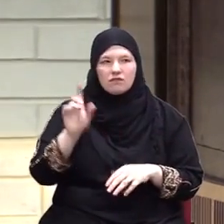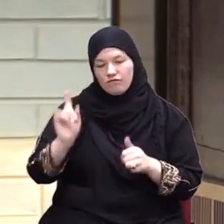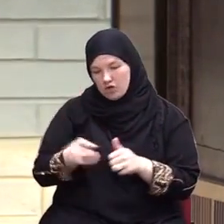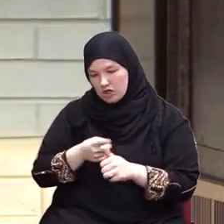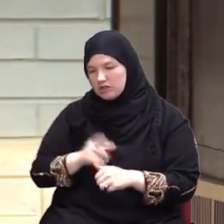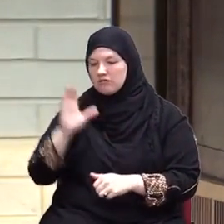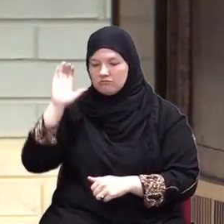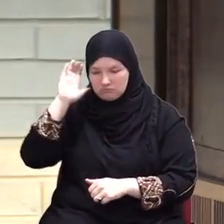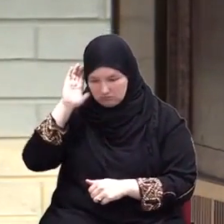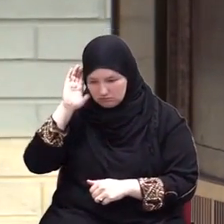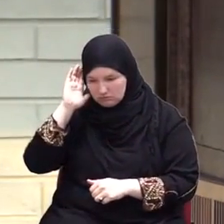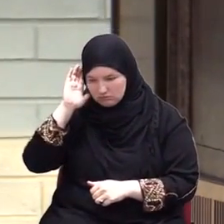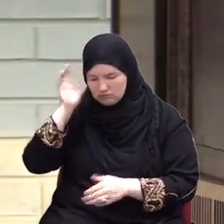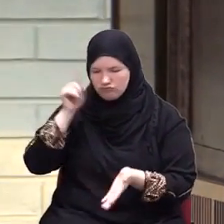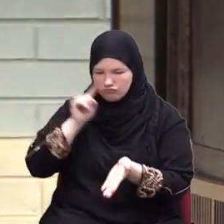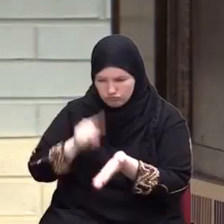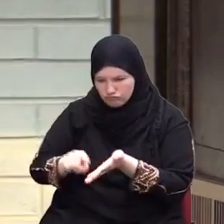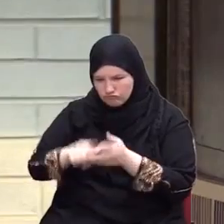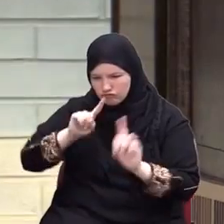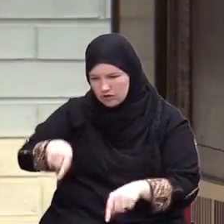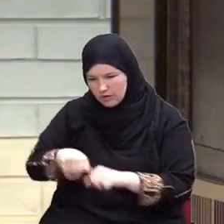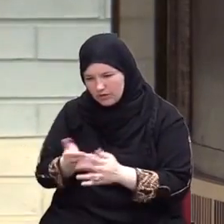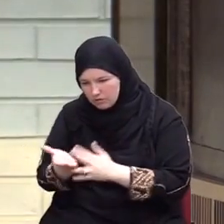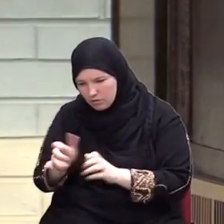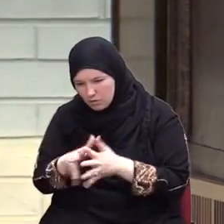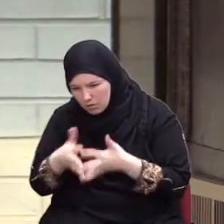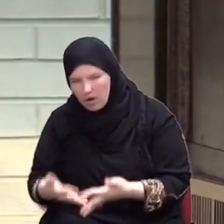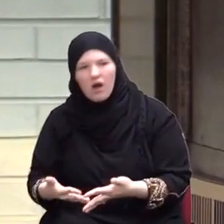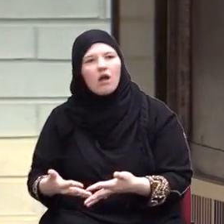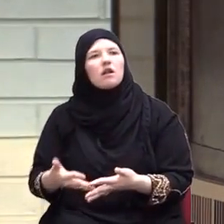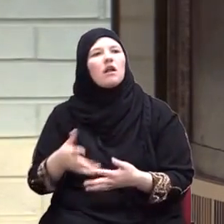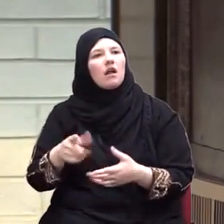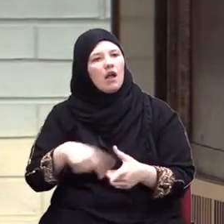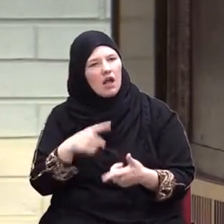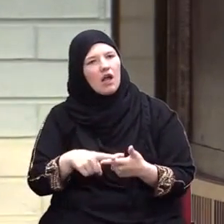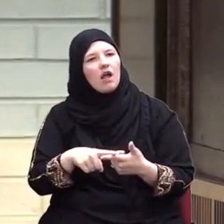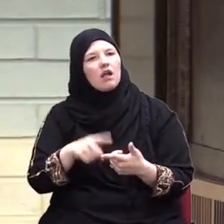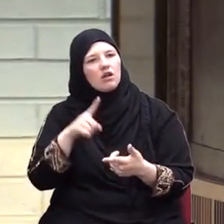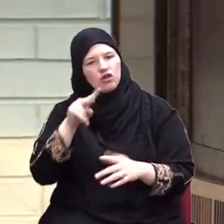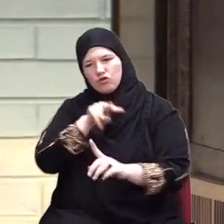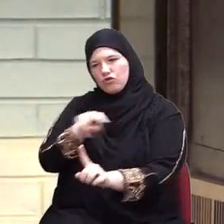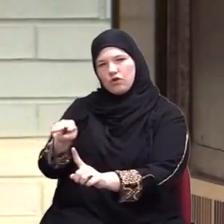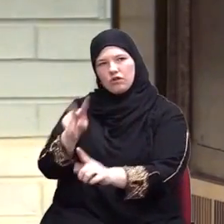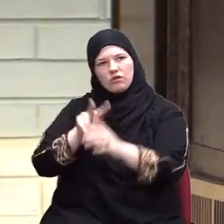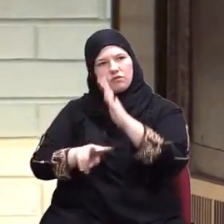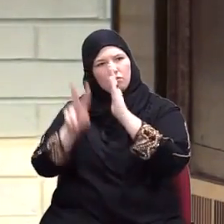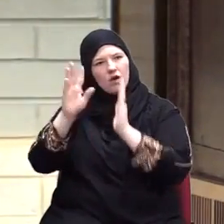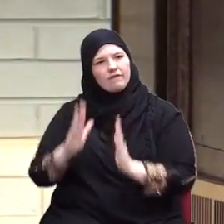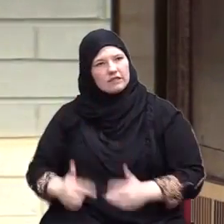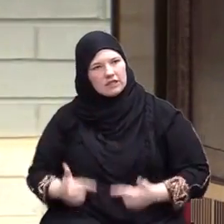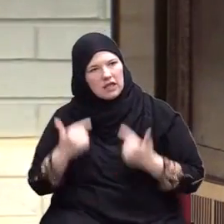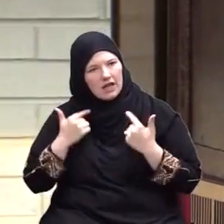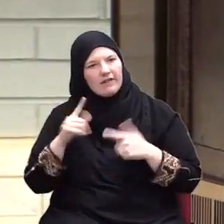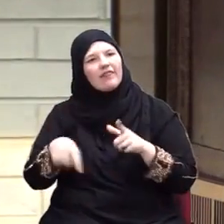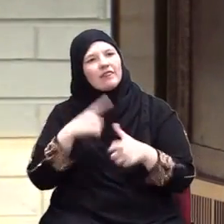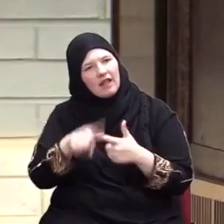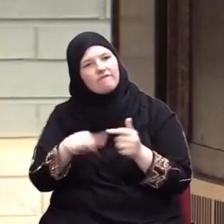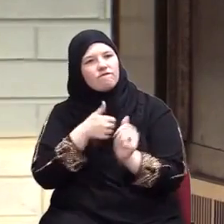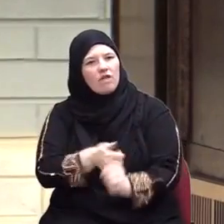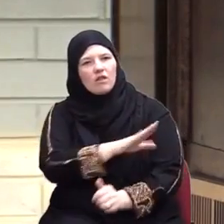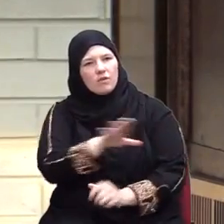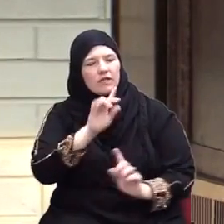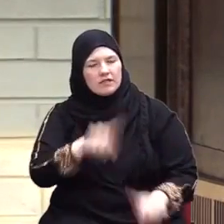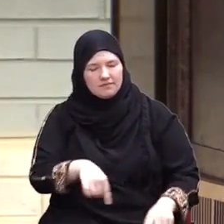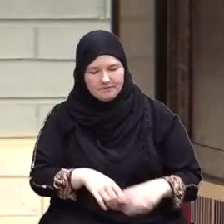Then Allah subhanahu wa ta'ala raises a question to those people, the mu'mineen, the kafireen,